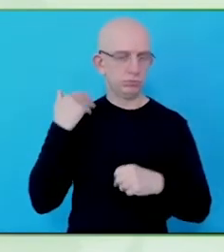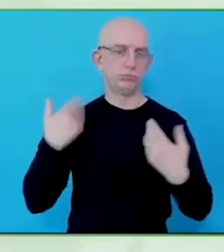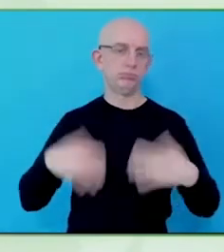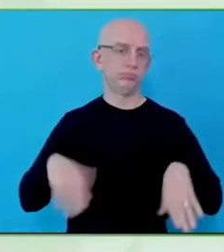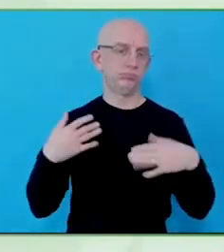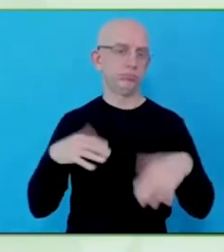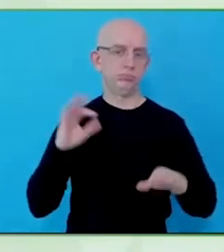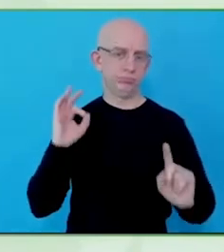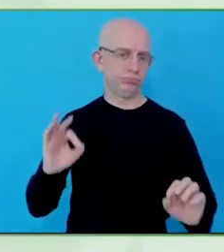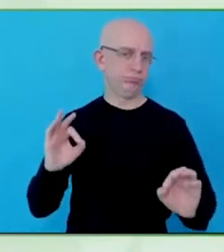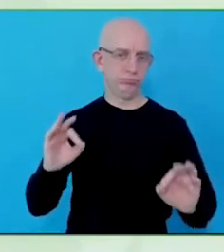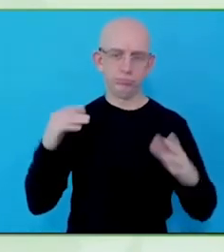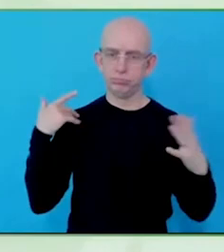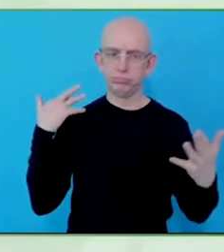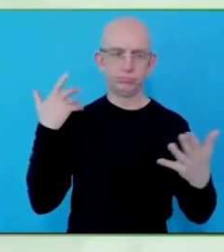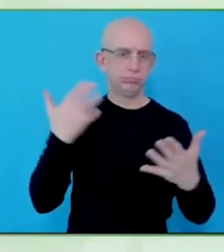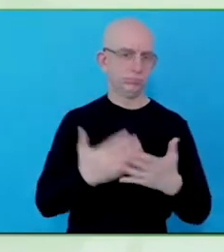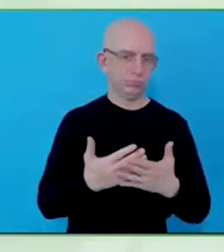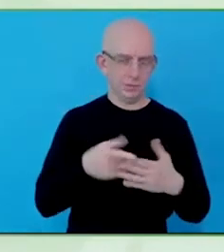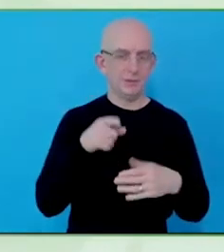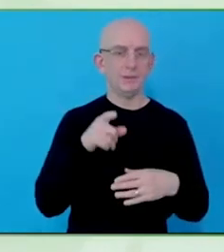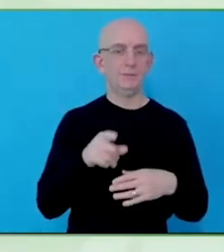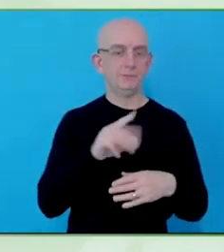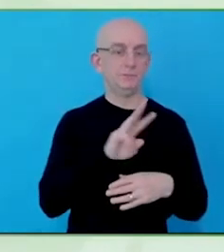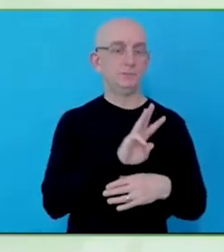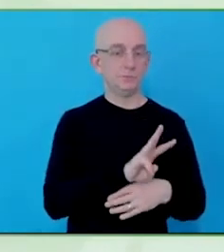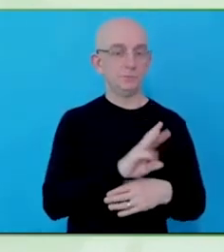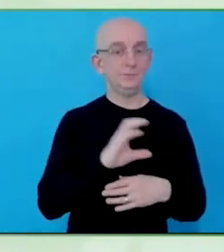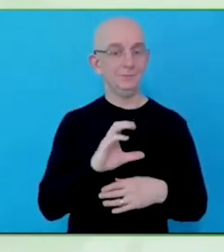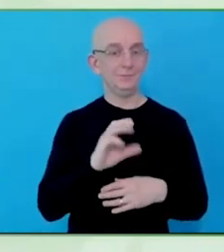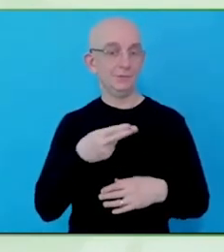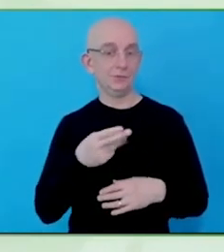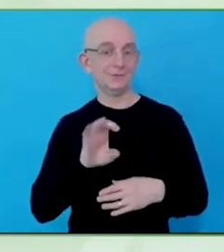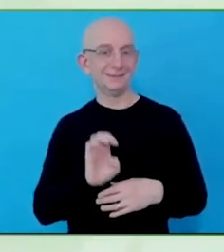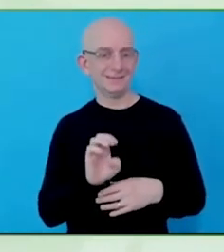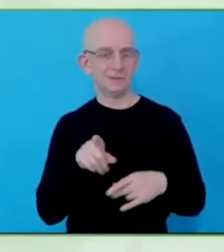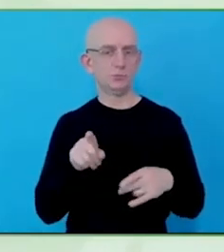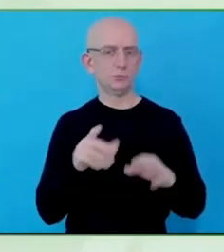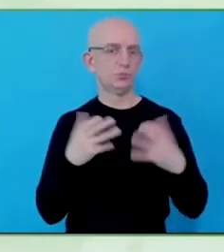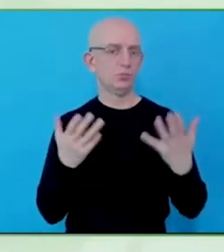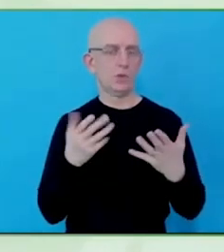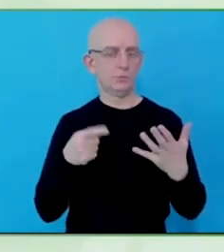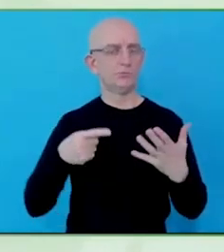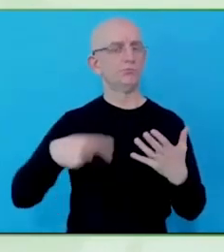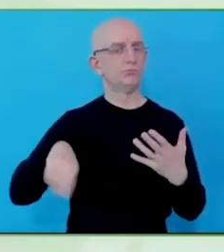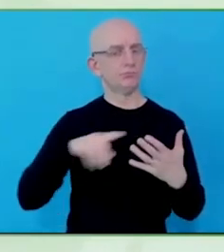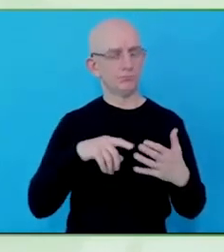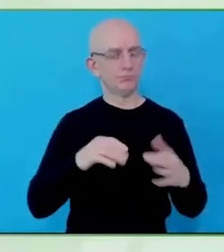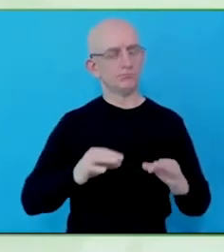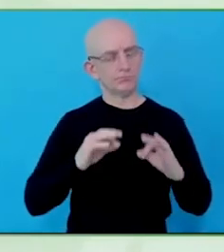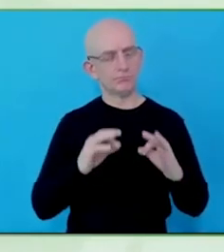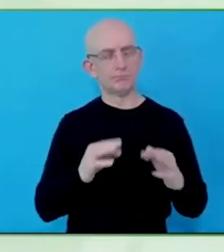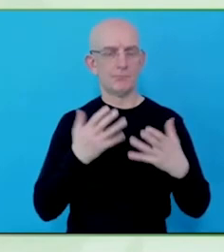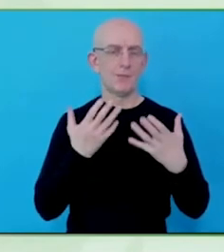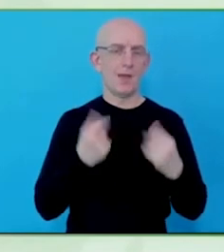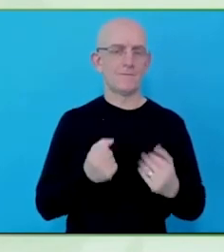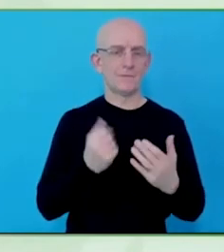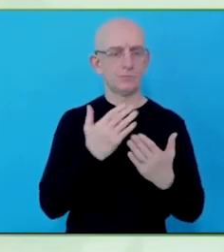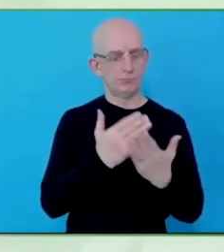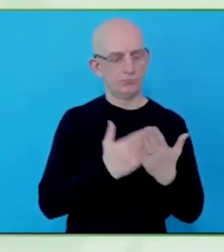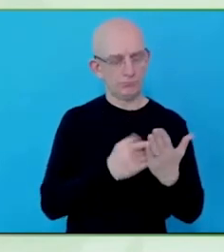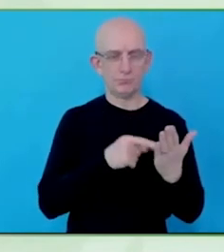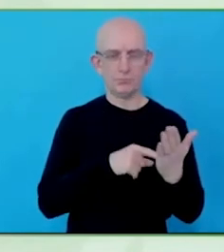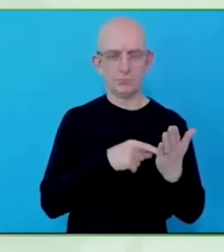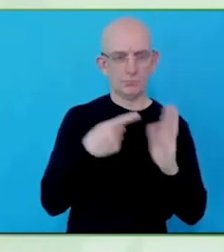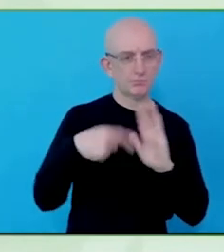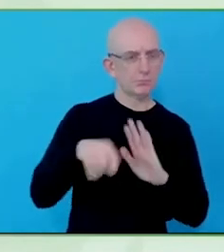can also add that to your alphabet soup, the WAI, and UserWay's employees, we are members, and we contribute